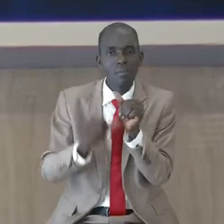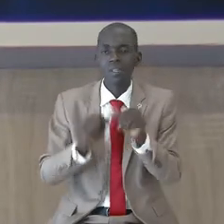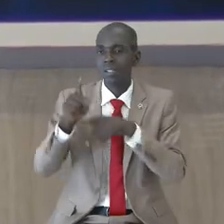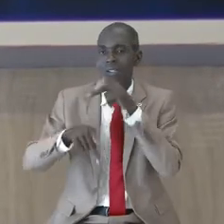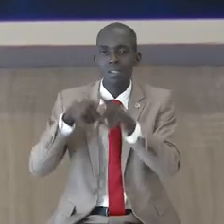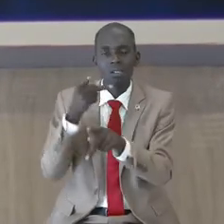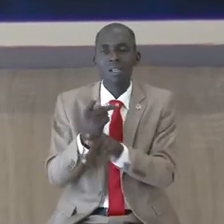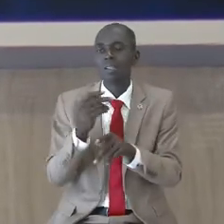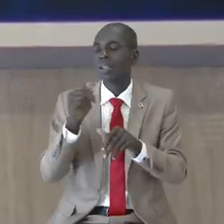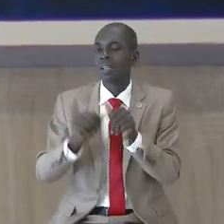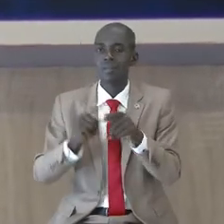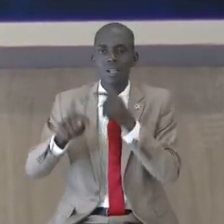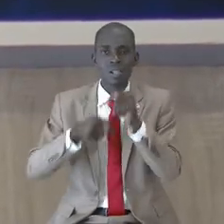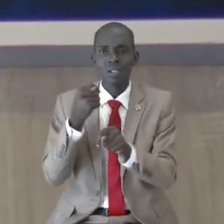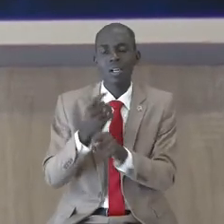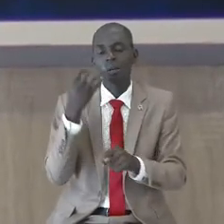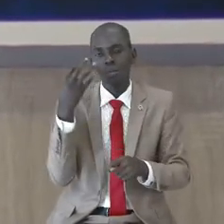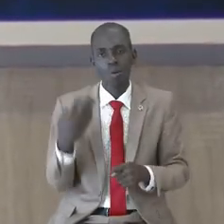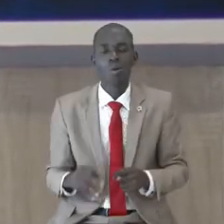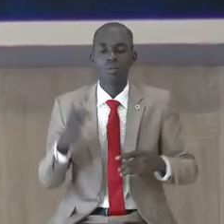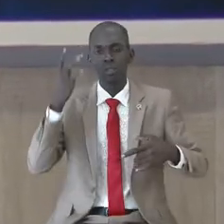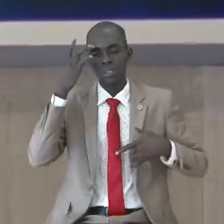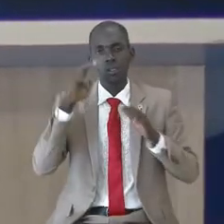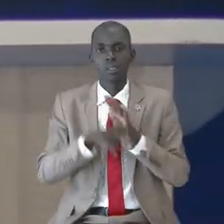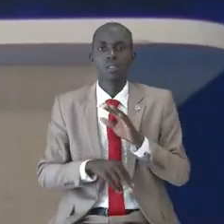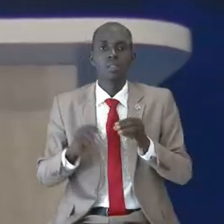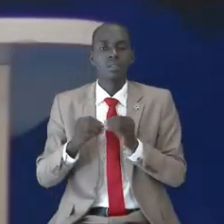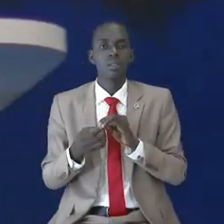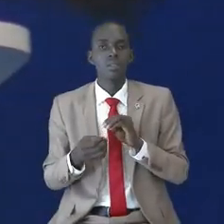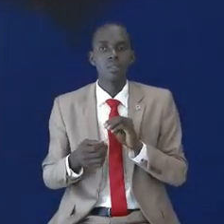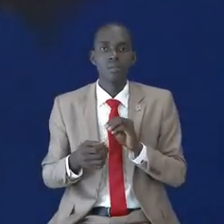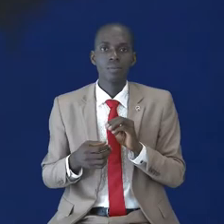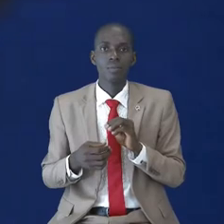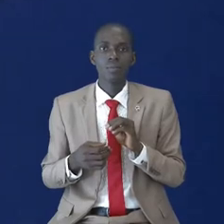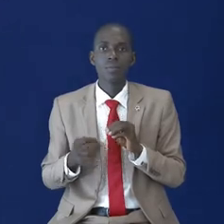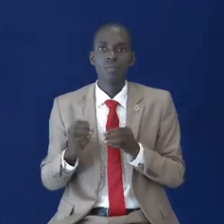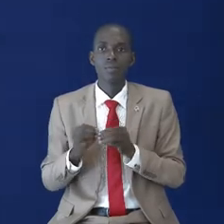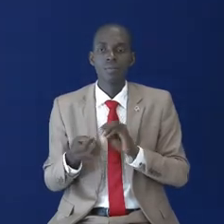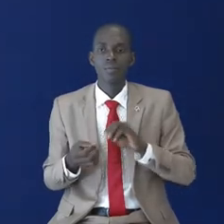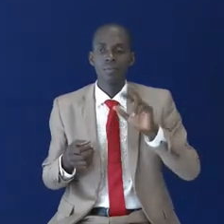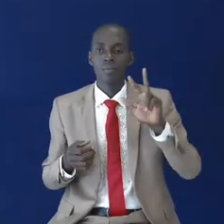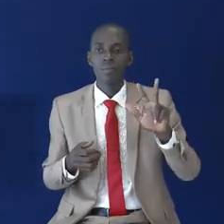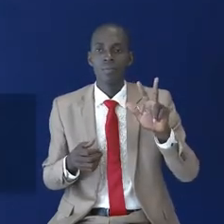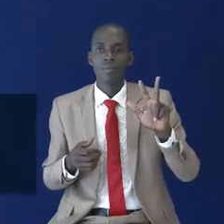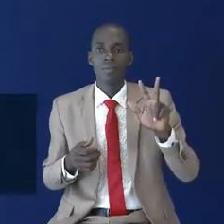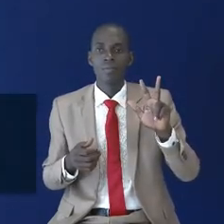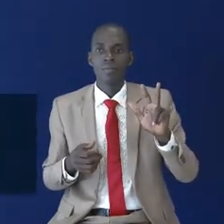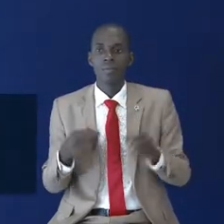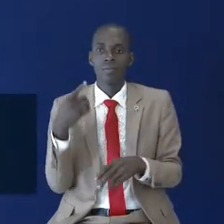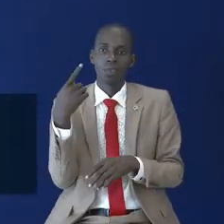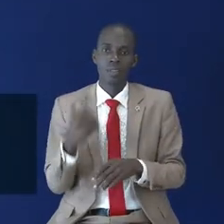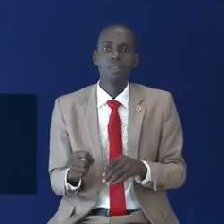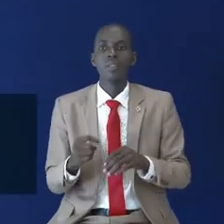every form of oppression. Look at number three here. Number three here is the preservation of